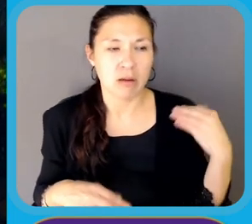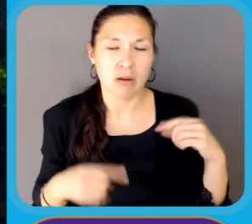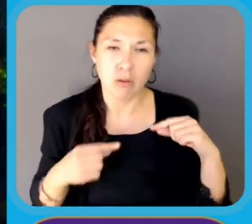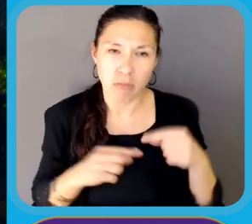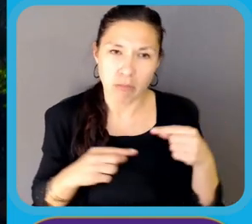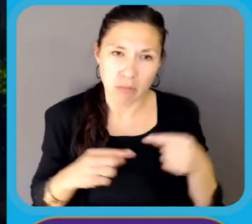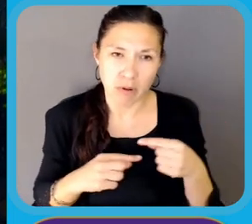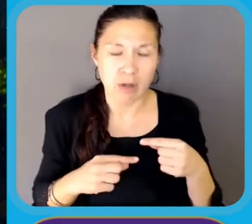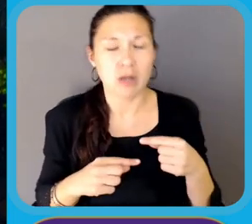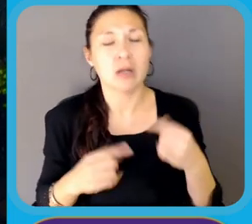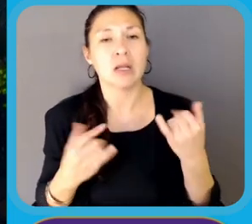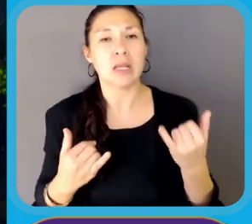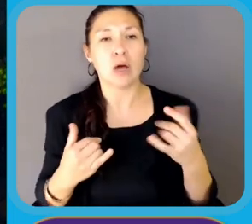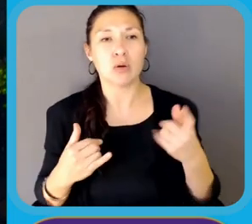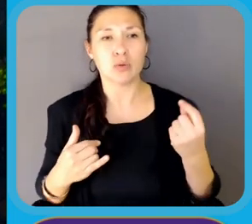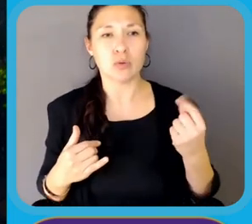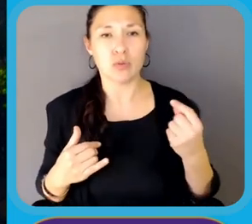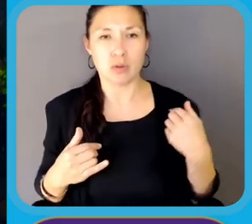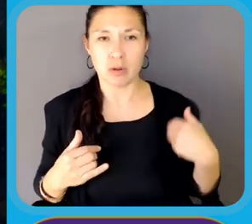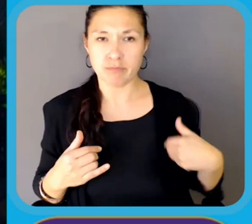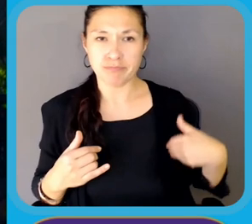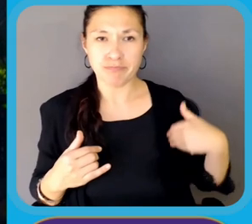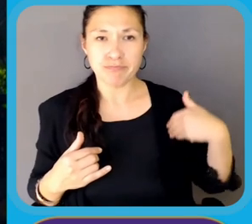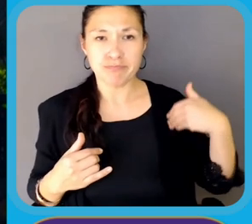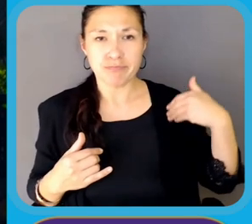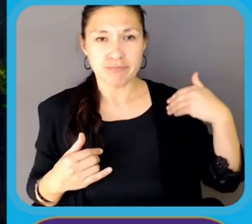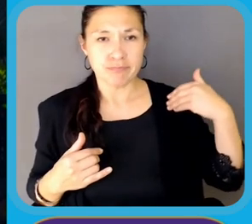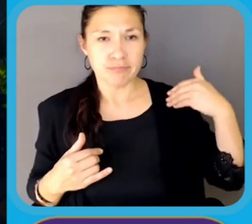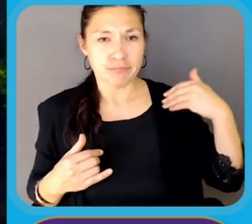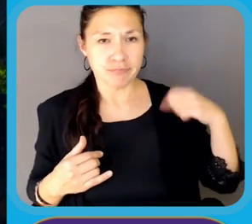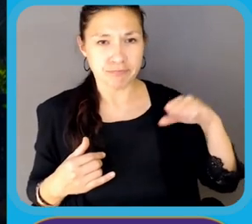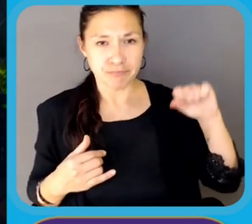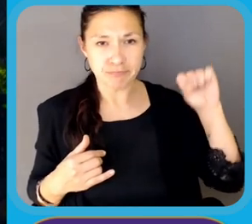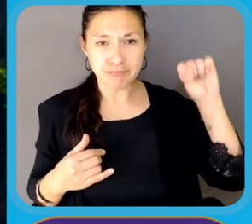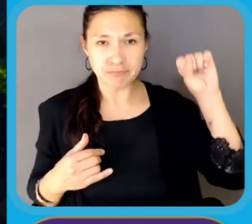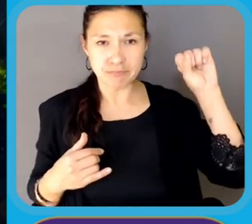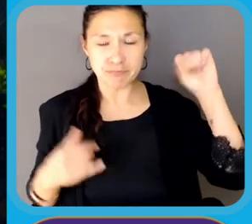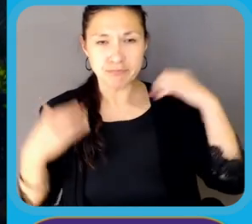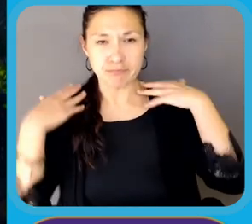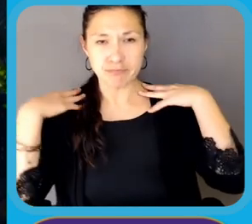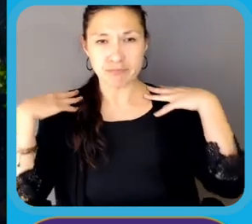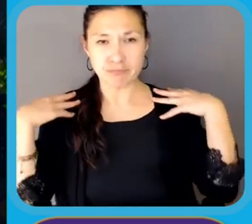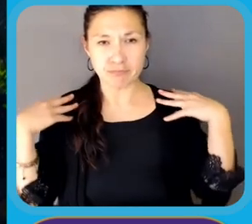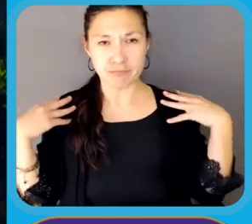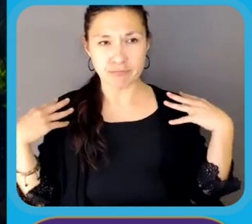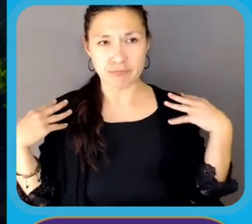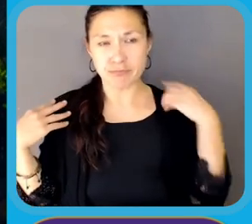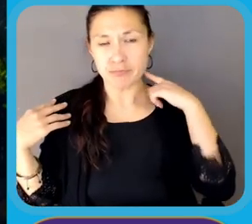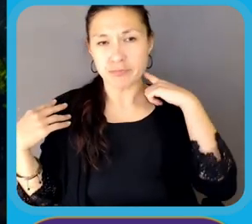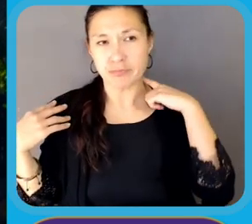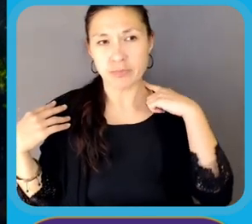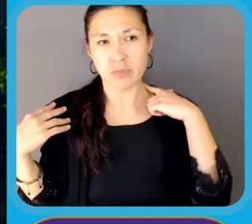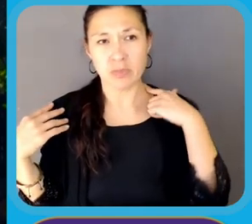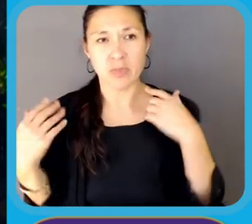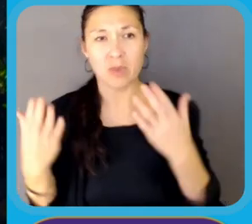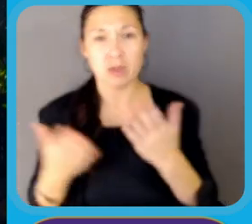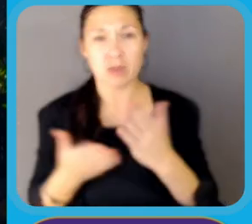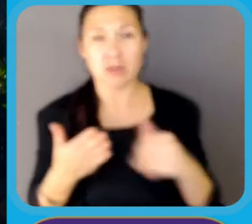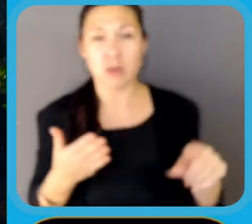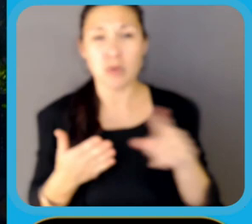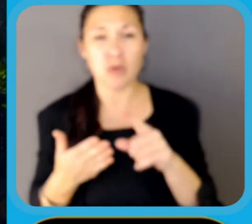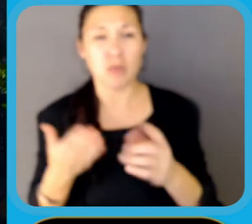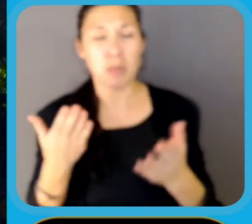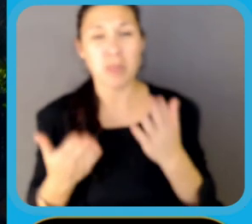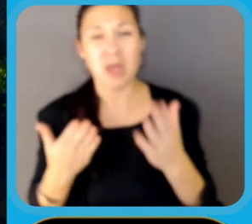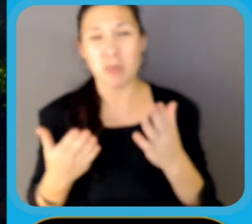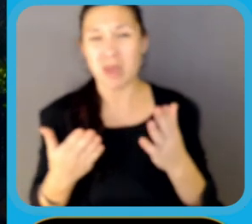on doing is lengthening the spine, releasing the shoulders and the neck. For my friends who may have limited mobility, if